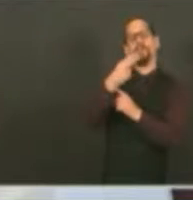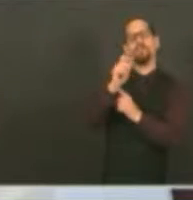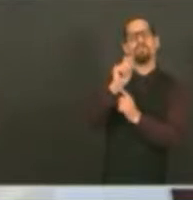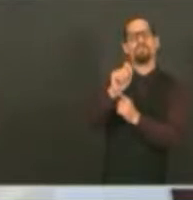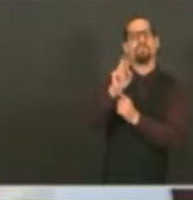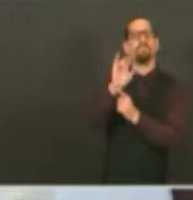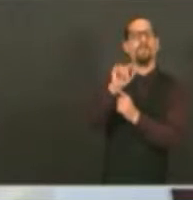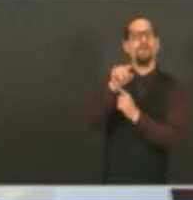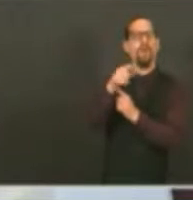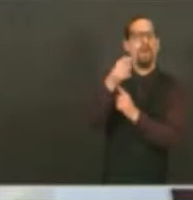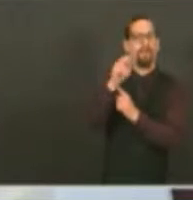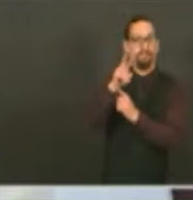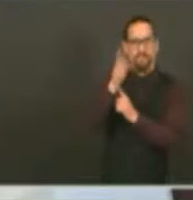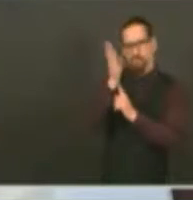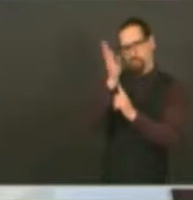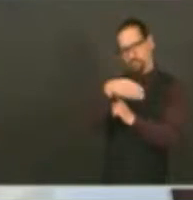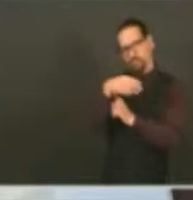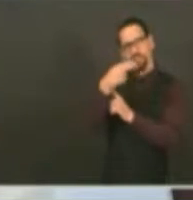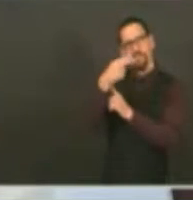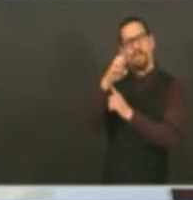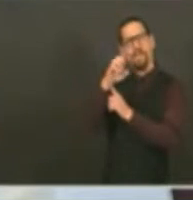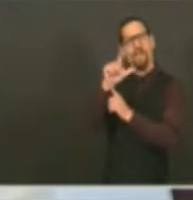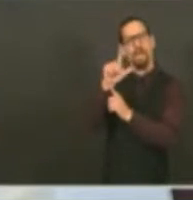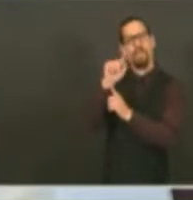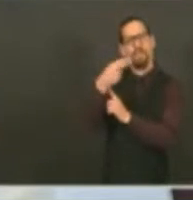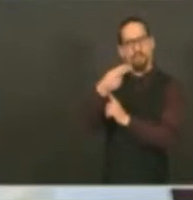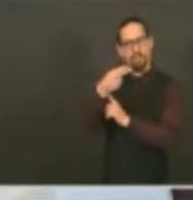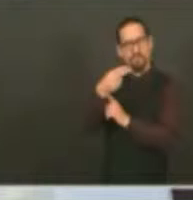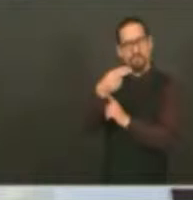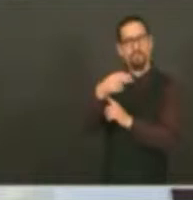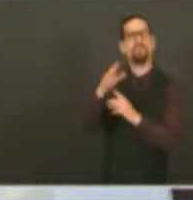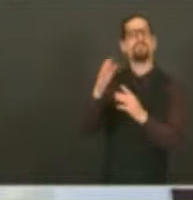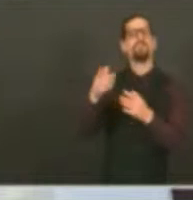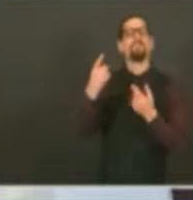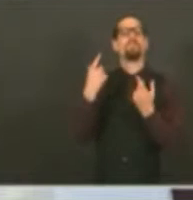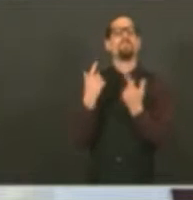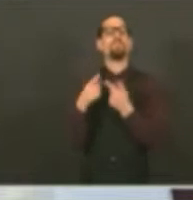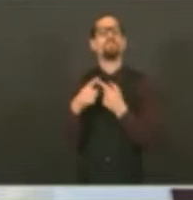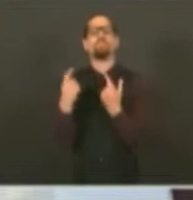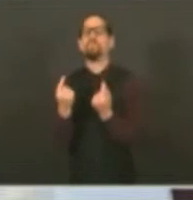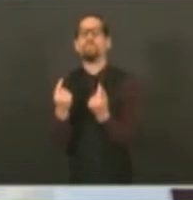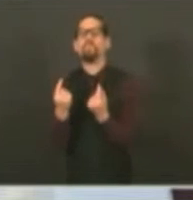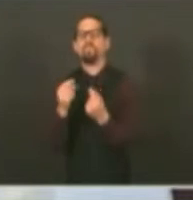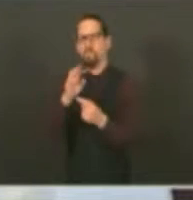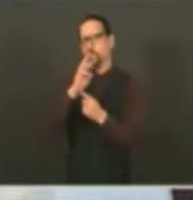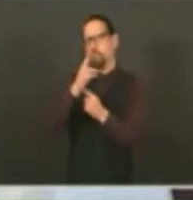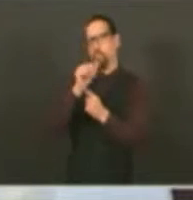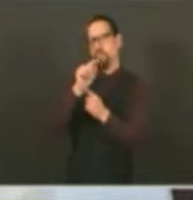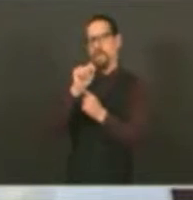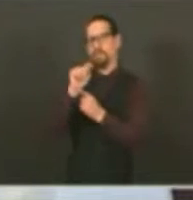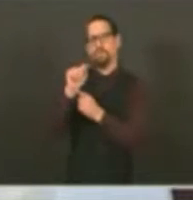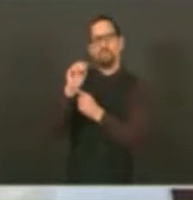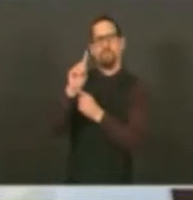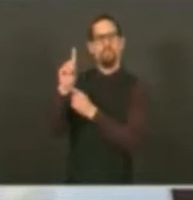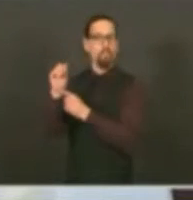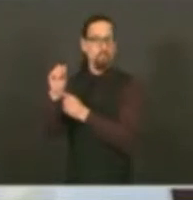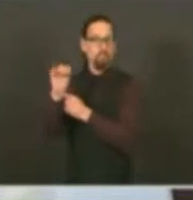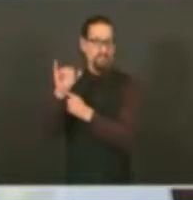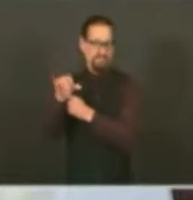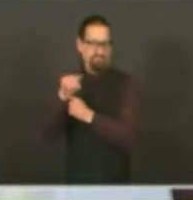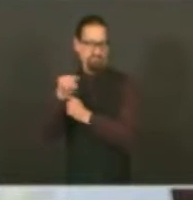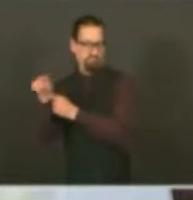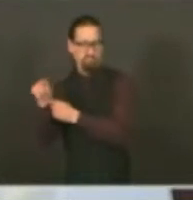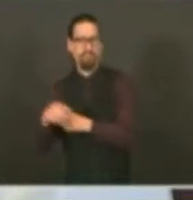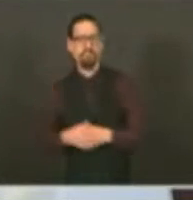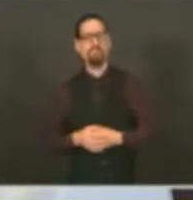health.ri.gov/COVID/what to do. There are some exceptions to this updated guidance on shortening the quarantine period.